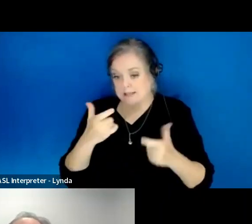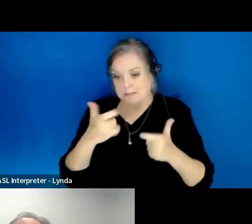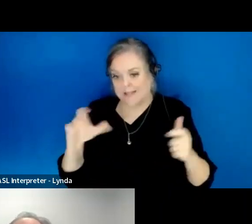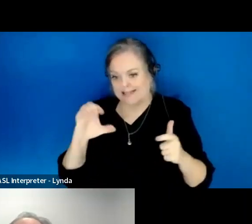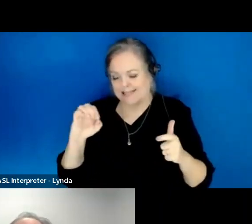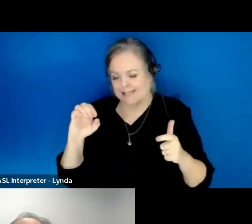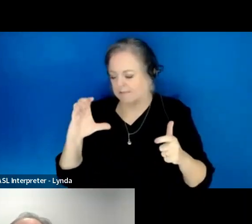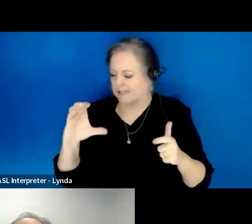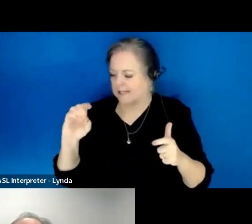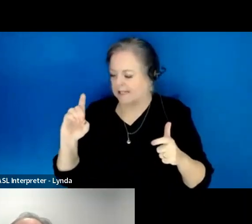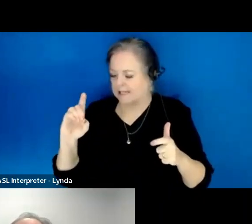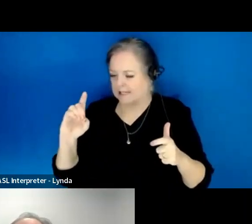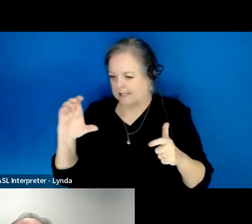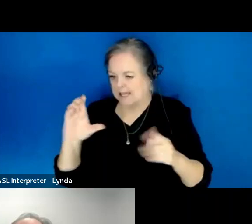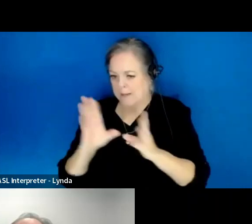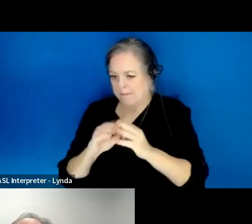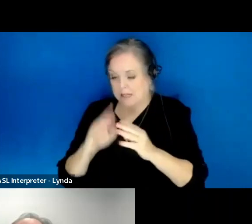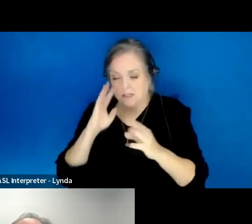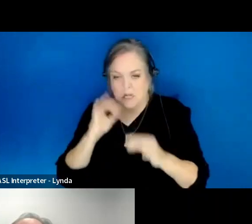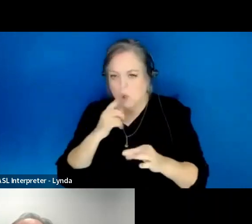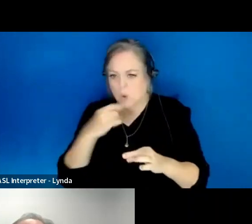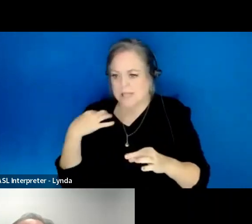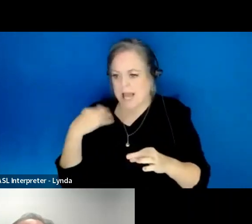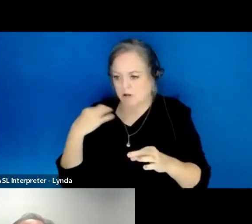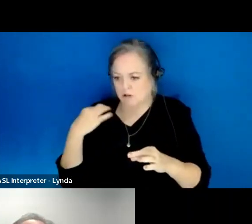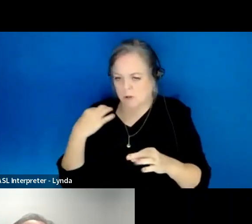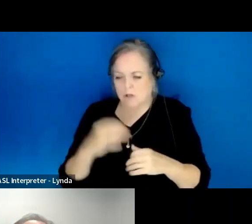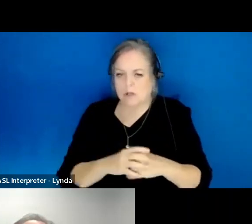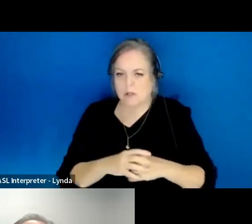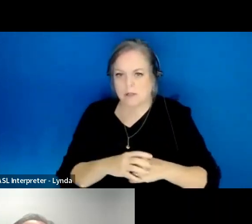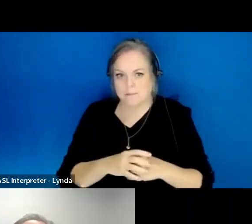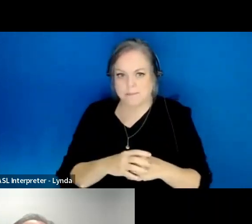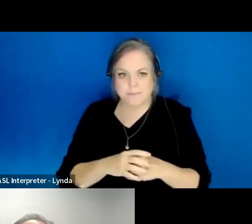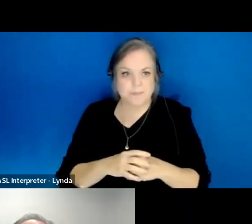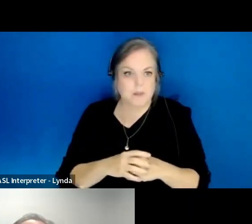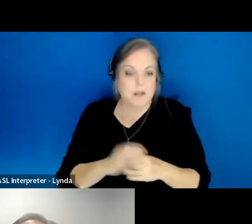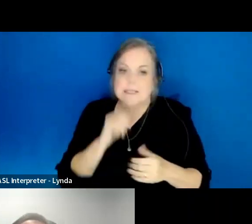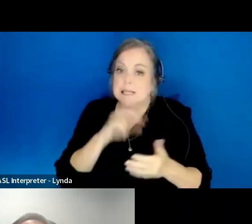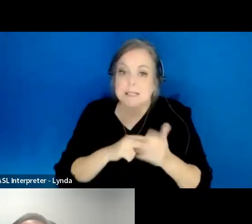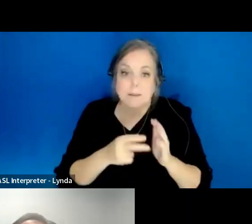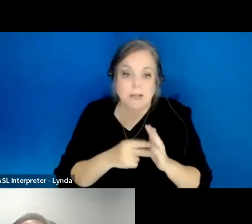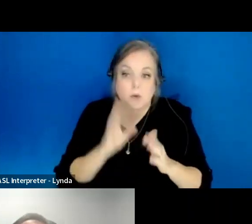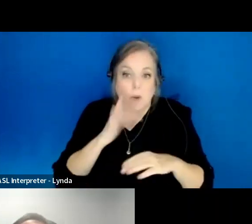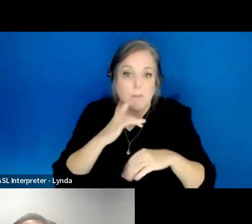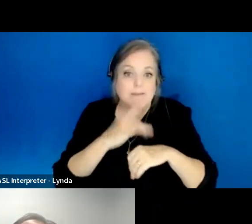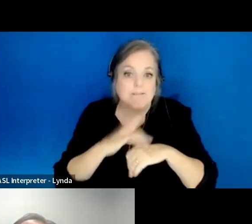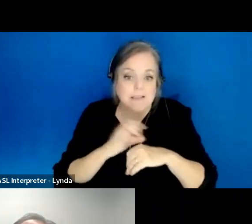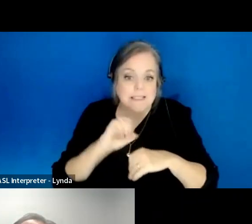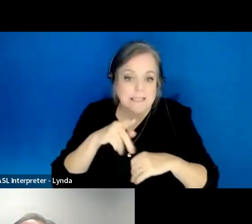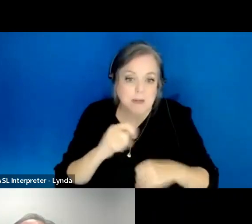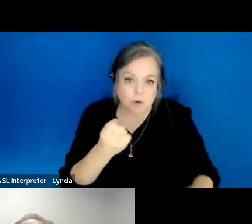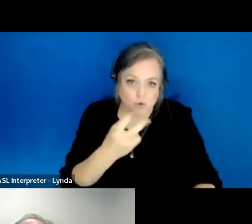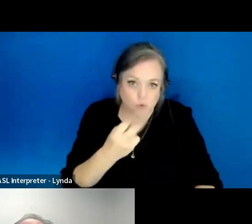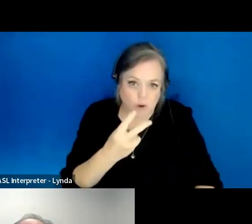CDC meeting to determine who is eligible. But that doesn't mean it's going to be available September 12th,